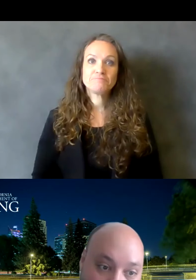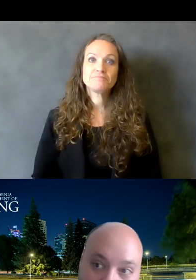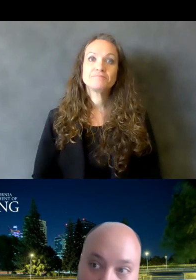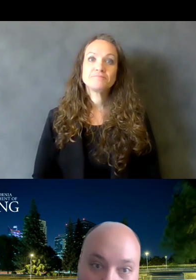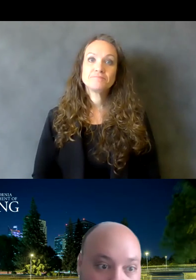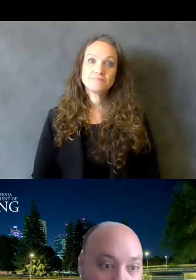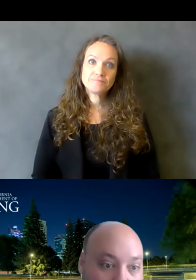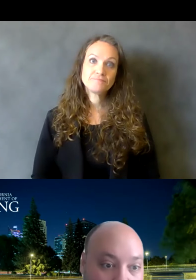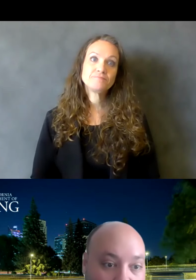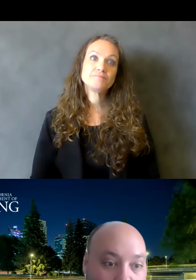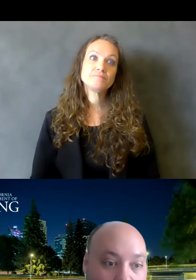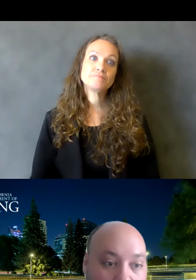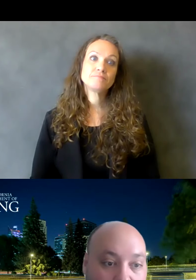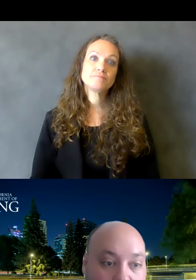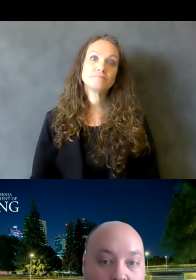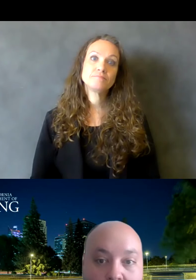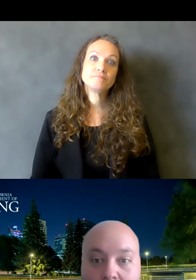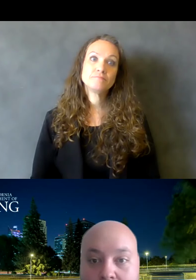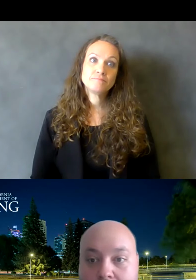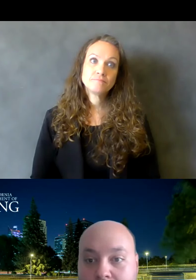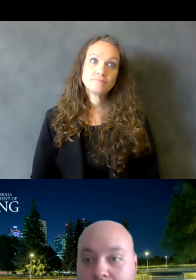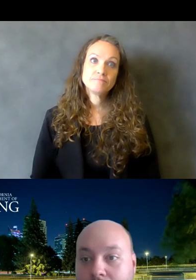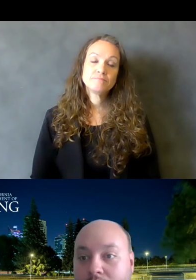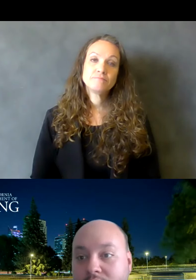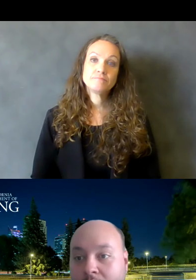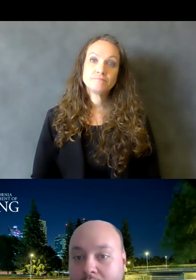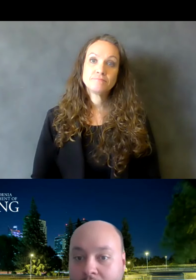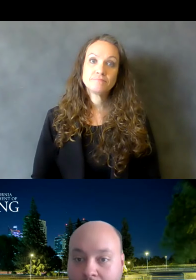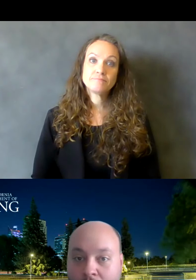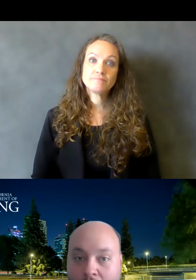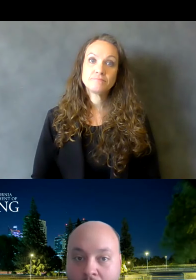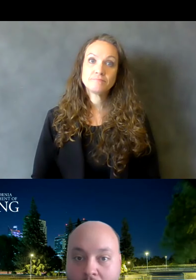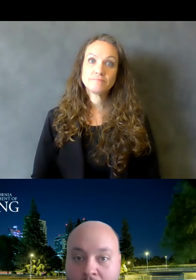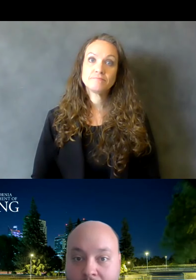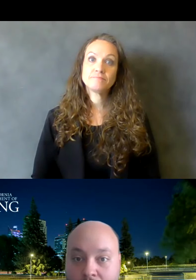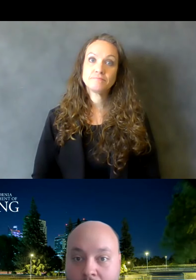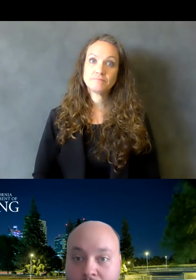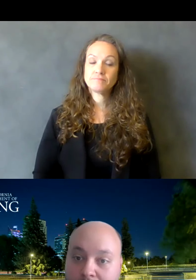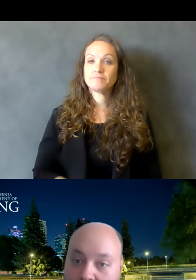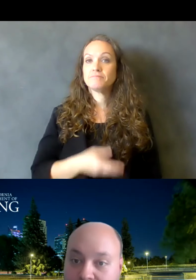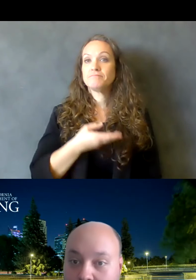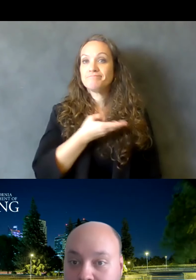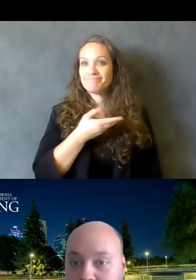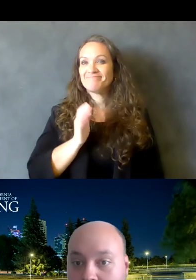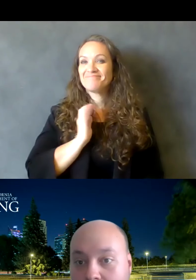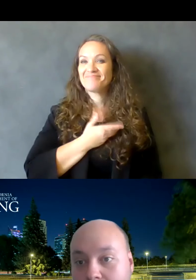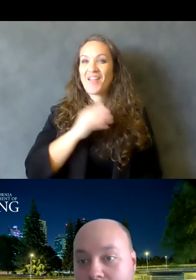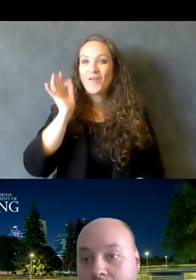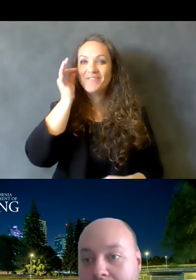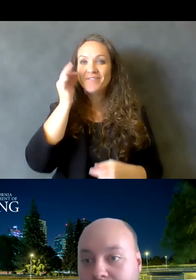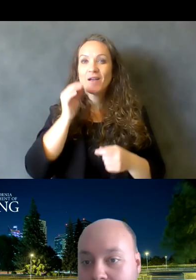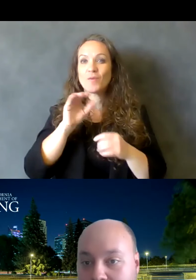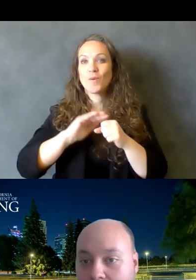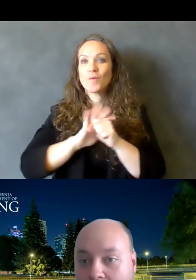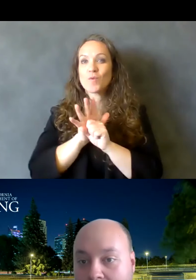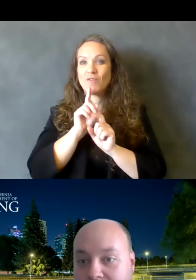to the next slide, I will go over some info on our federal COVID response funding. So